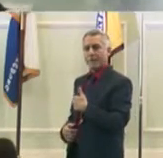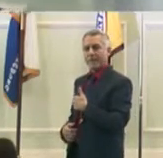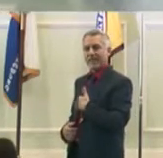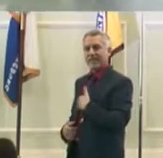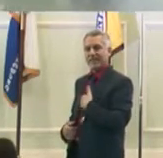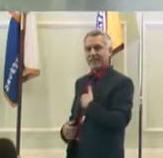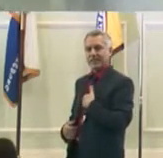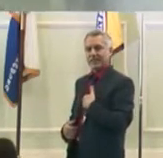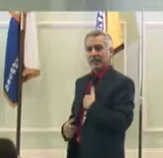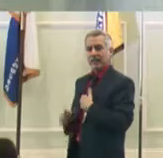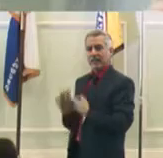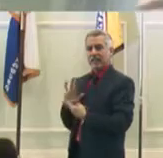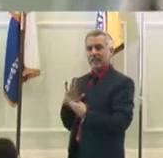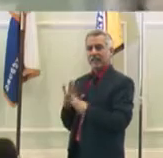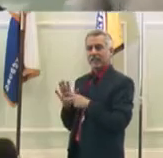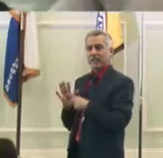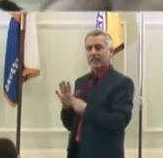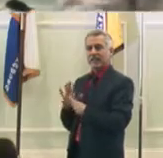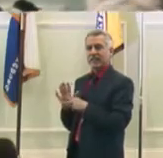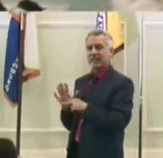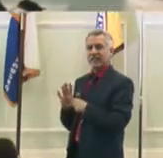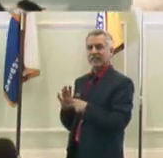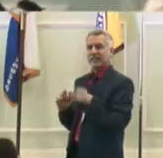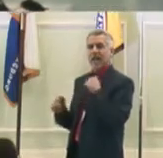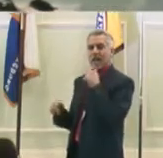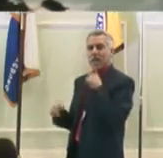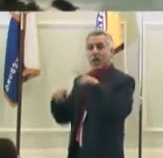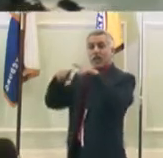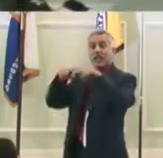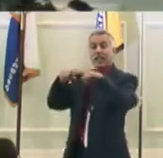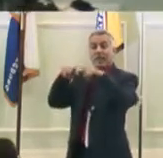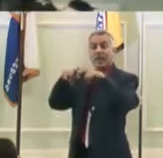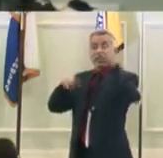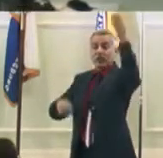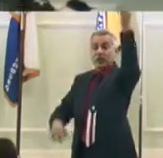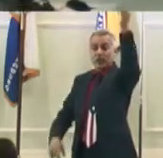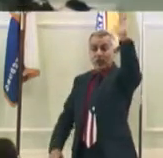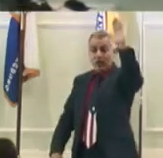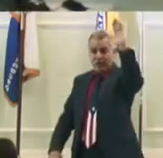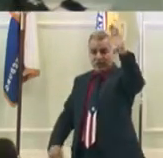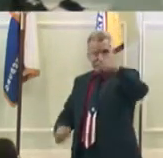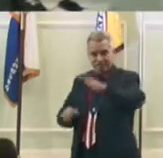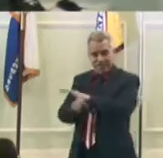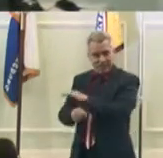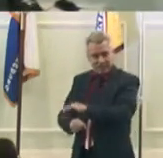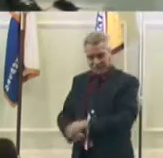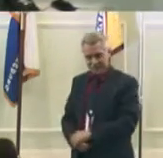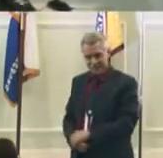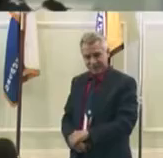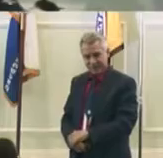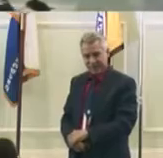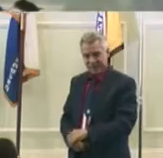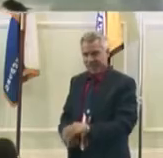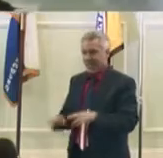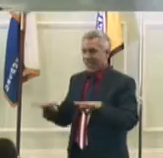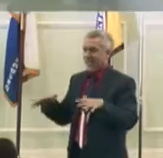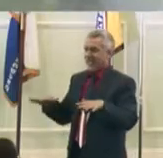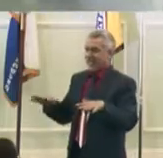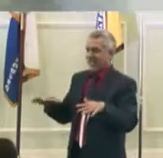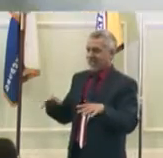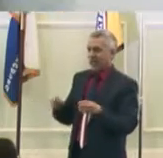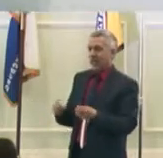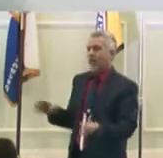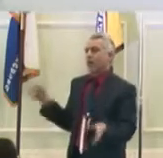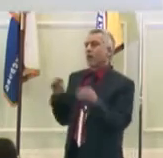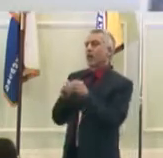I'm going to do this, and then I'll do that, and this and that fails over and over again. And your anxiety amps up more and more